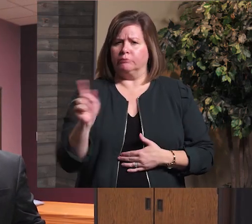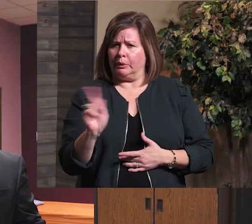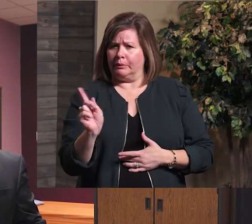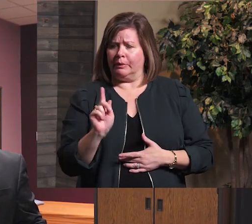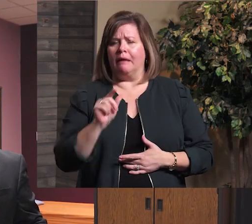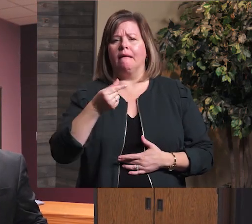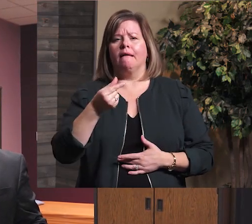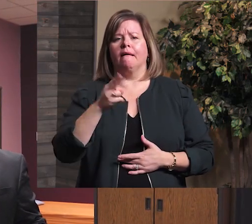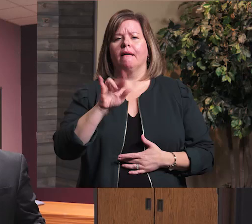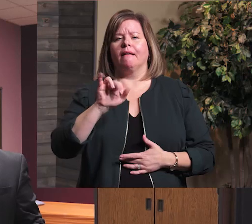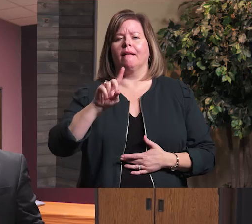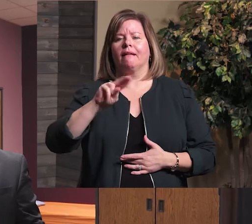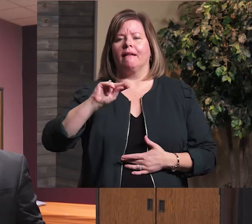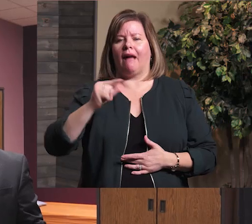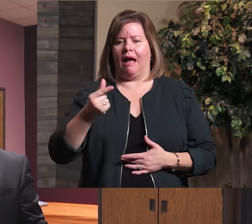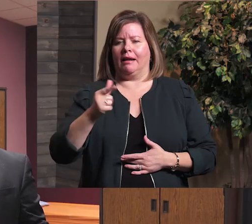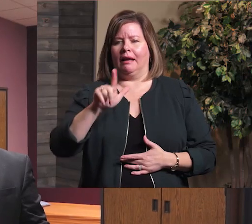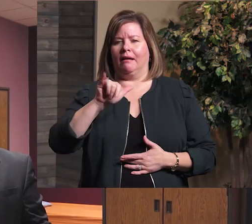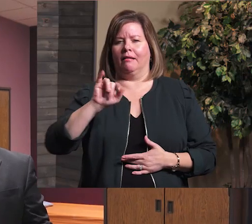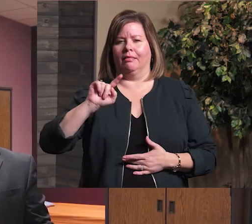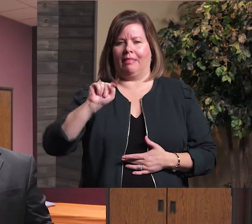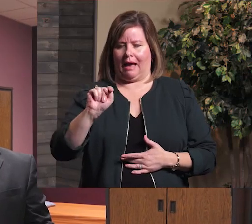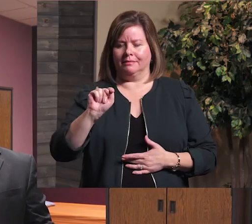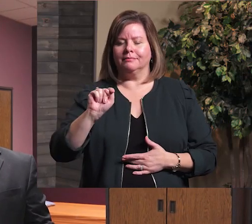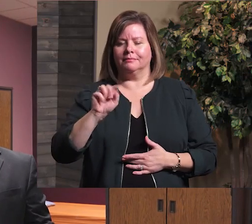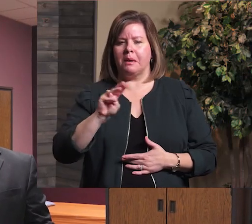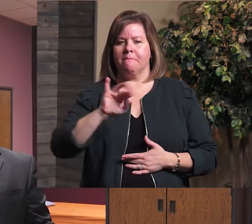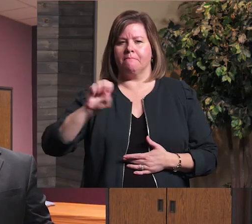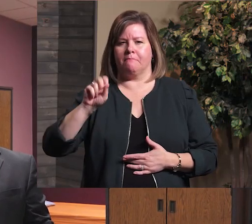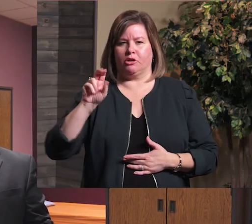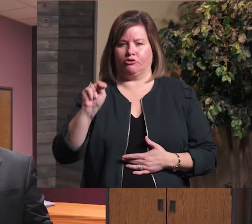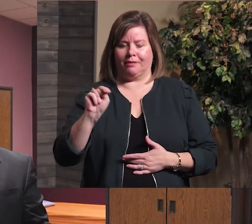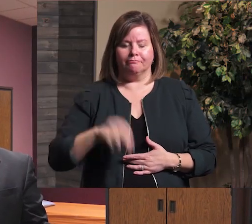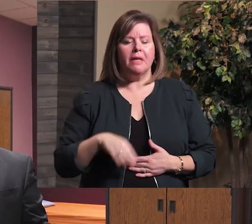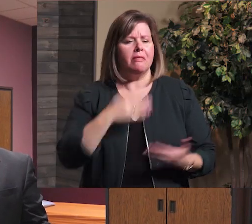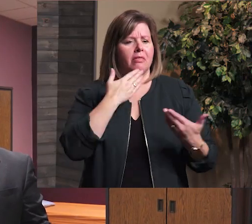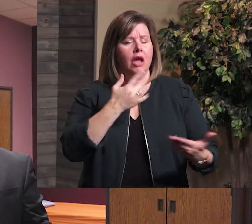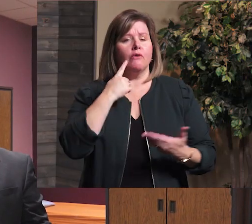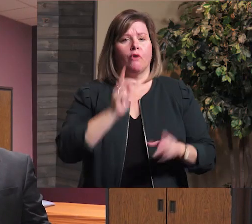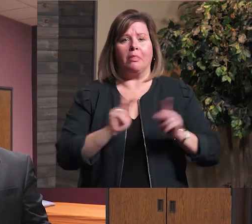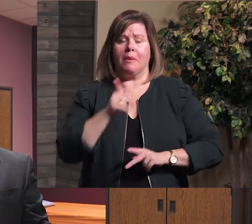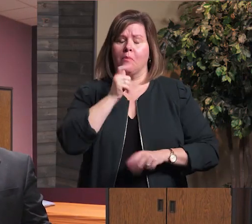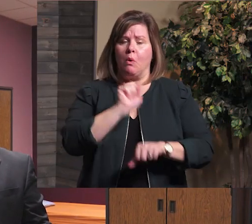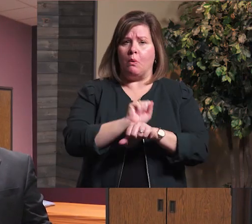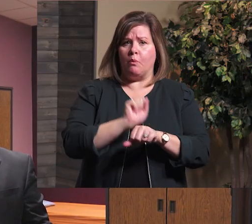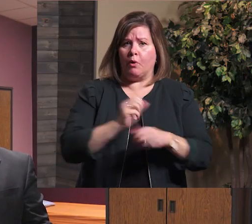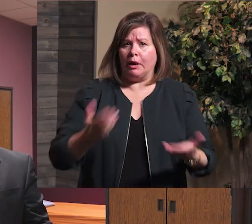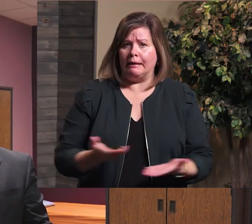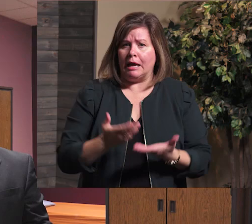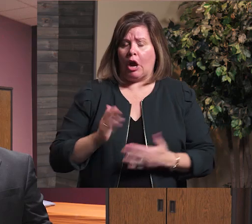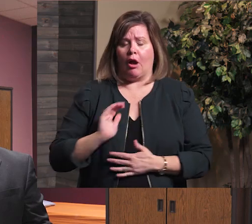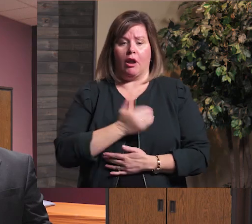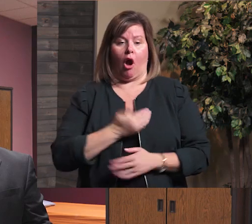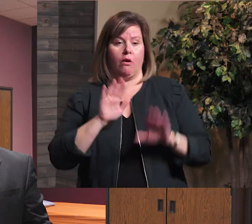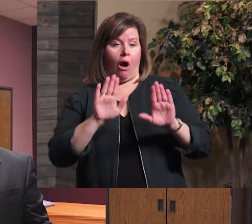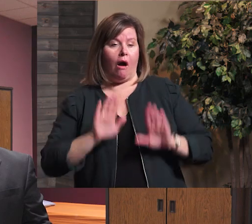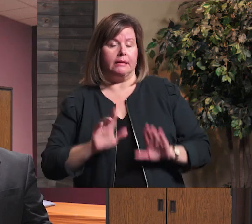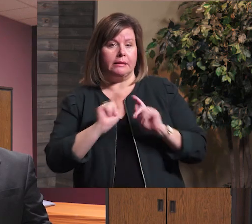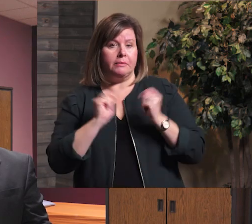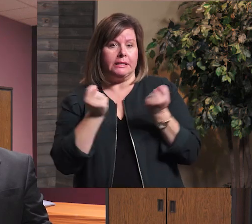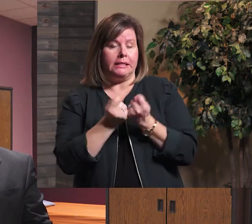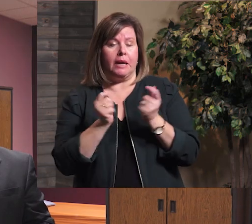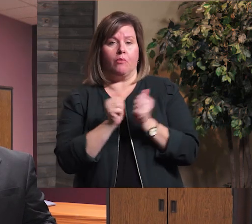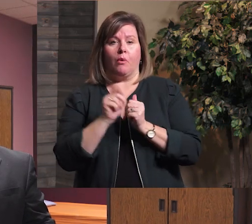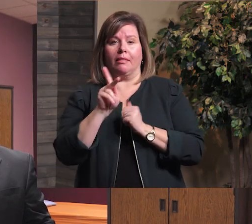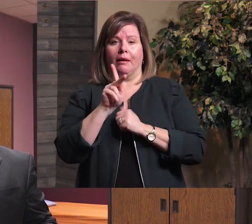Grand Rapids. And I want to say thank you to the great folks at Guiding Light Mission, and thank you most of all to our awesome team at the Kent County Health